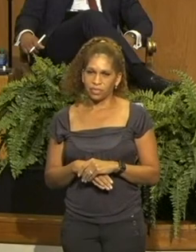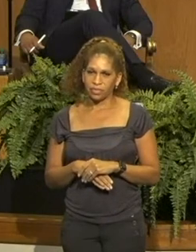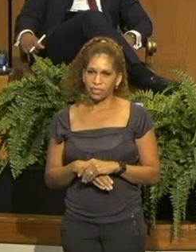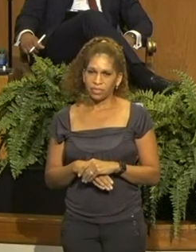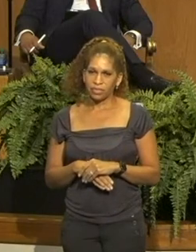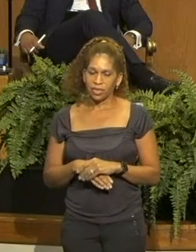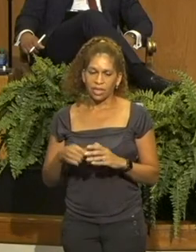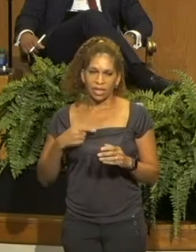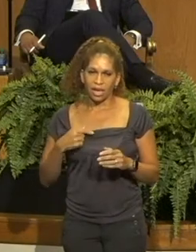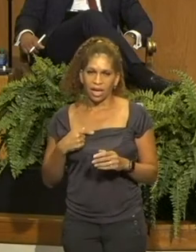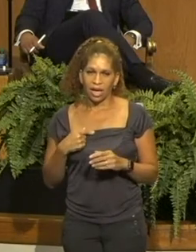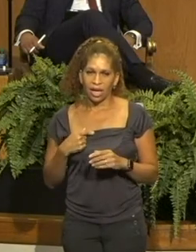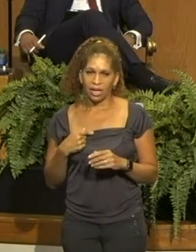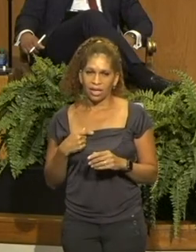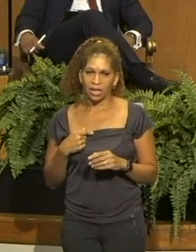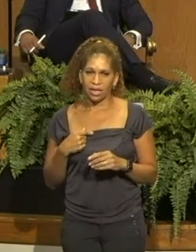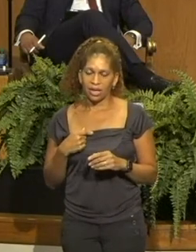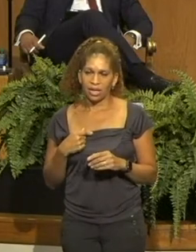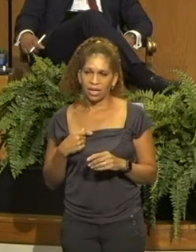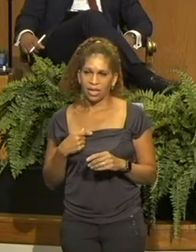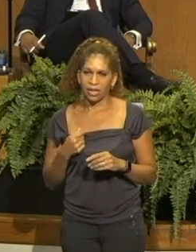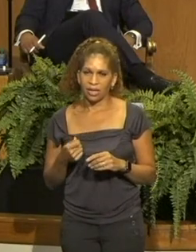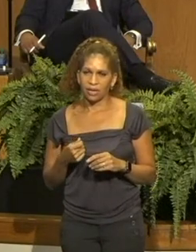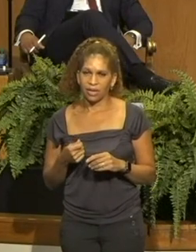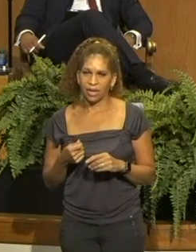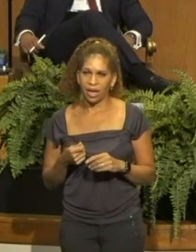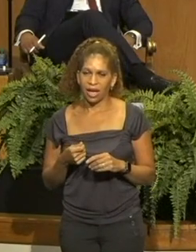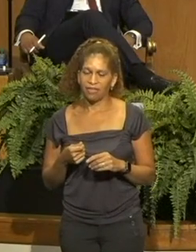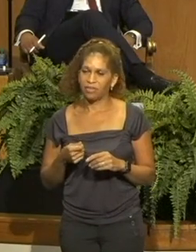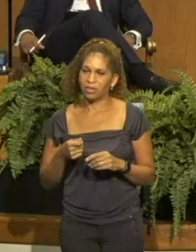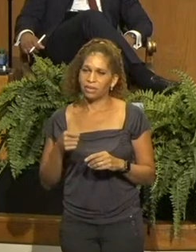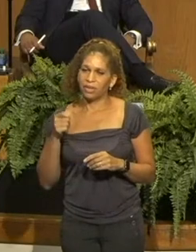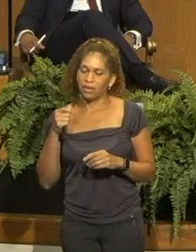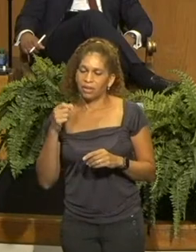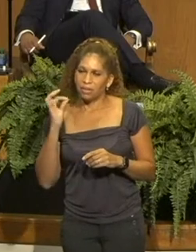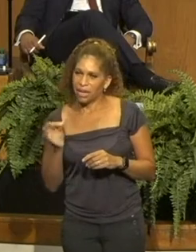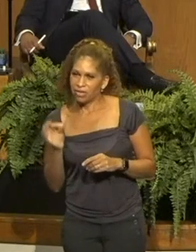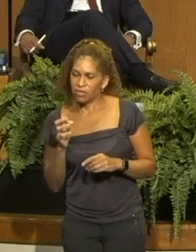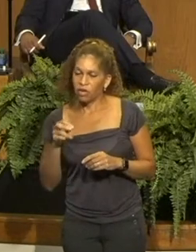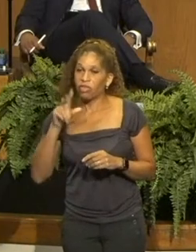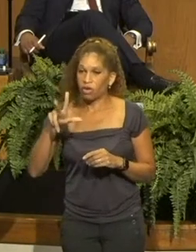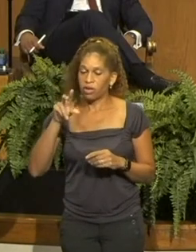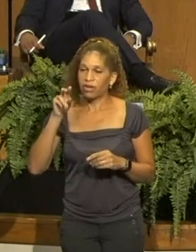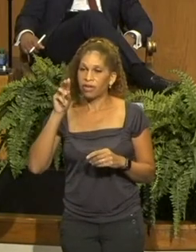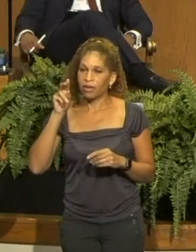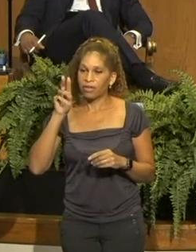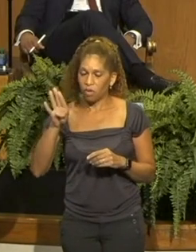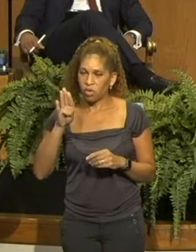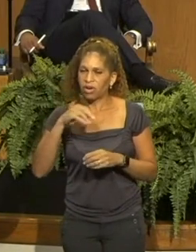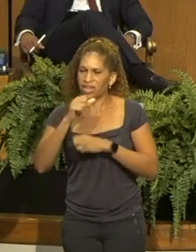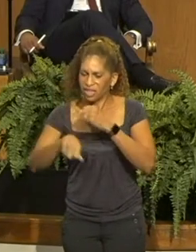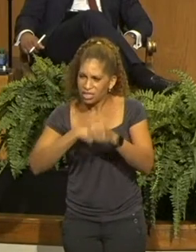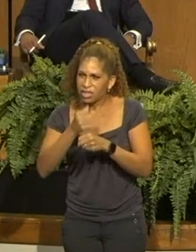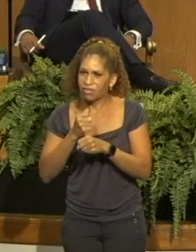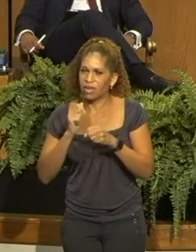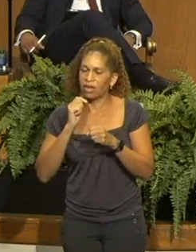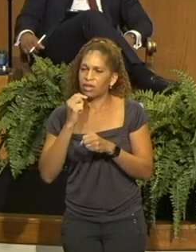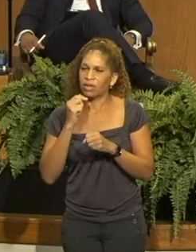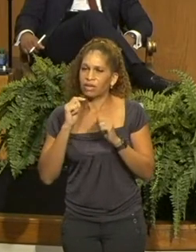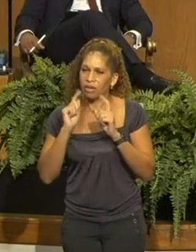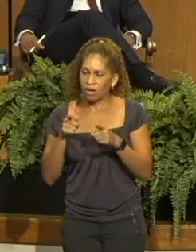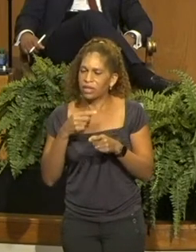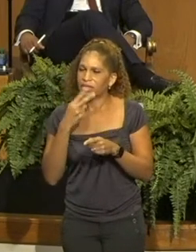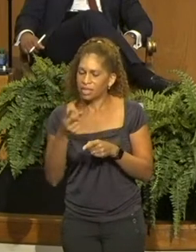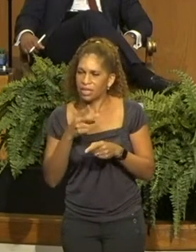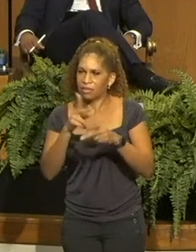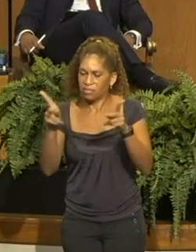I've been trying to pastor now some 34 years. And I've gone and seen places where folk get